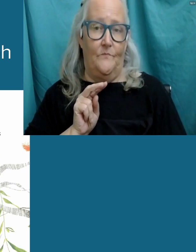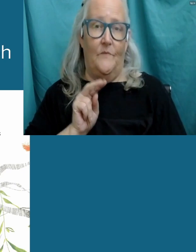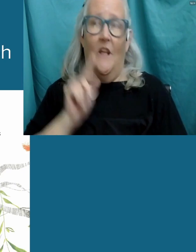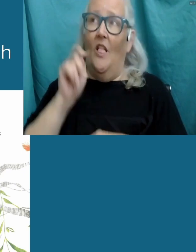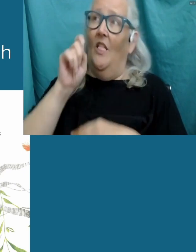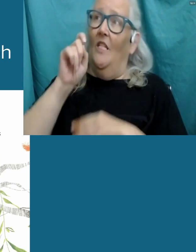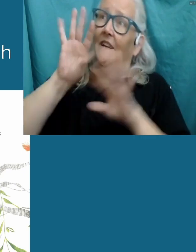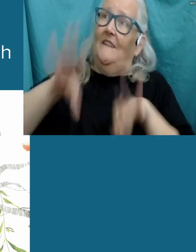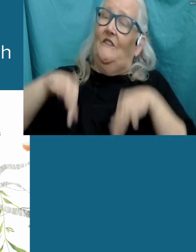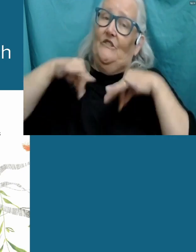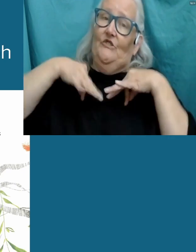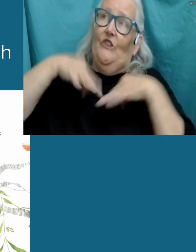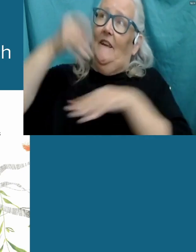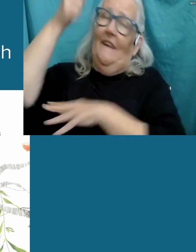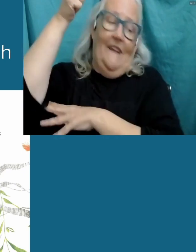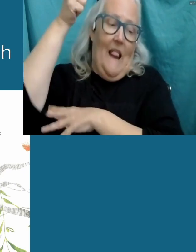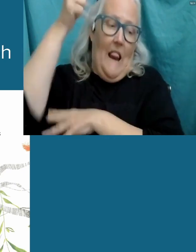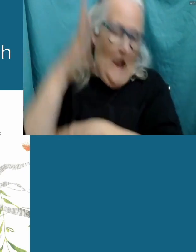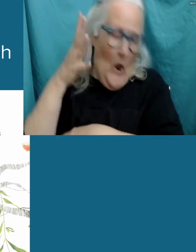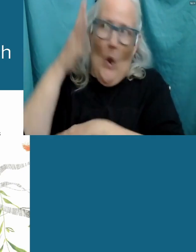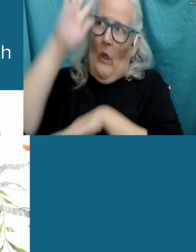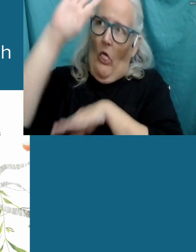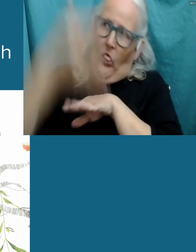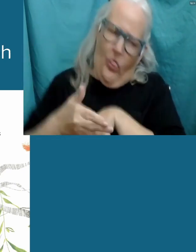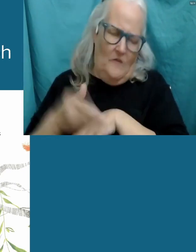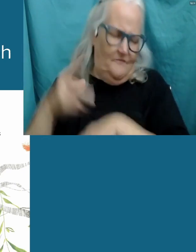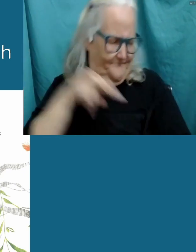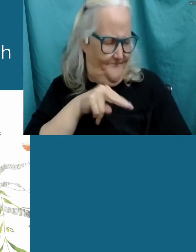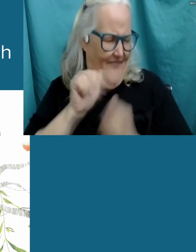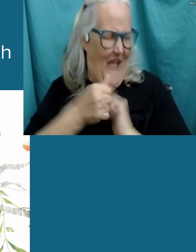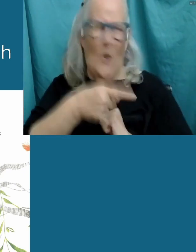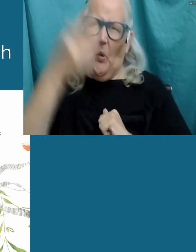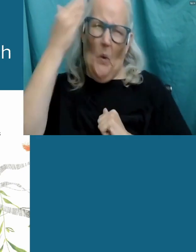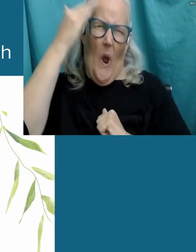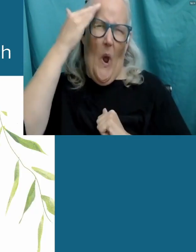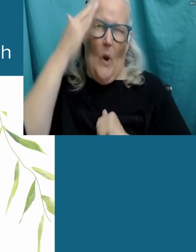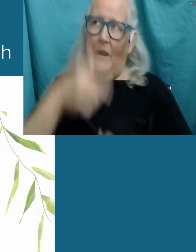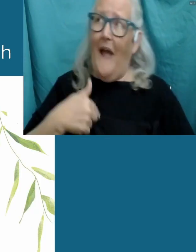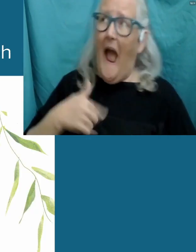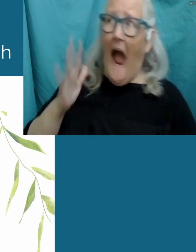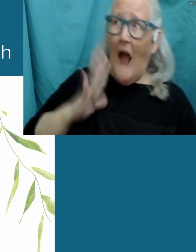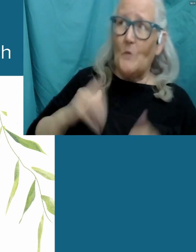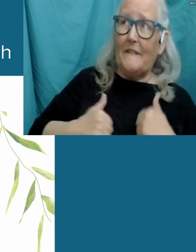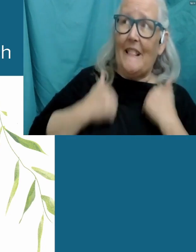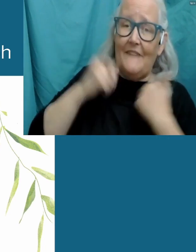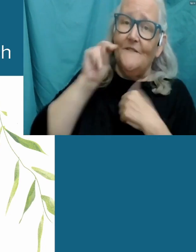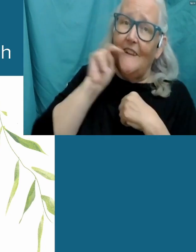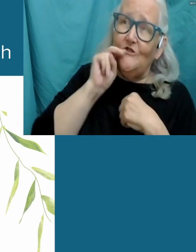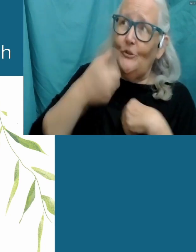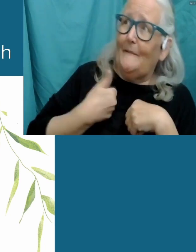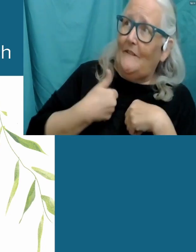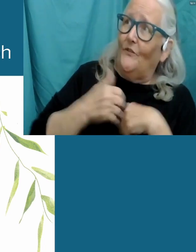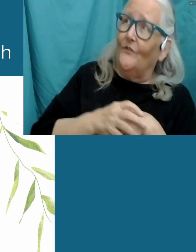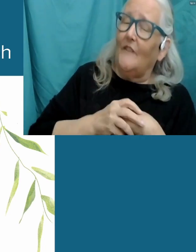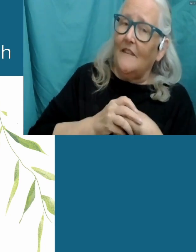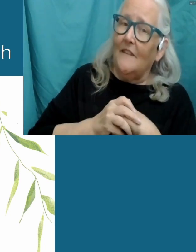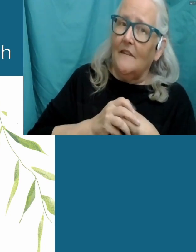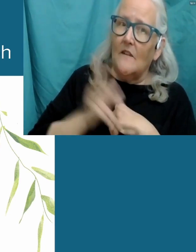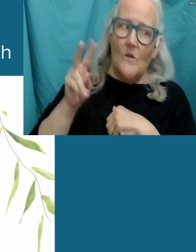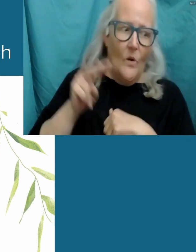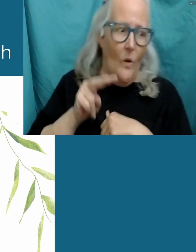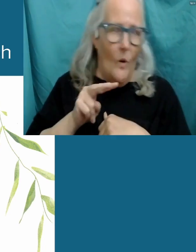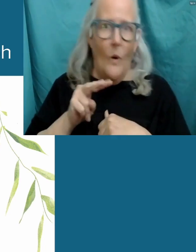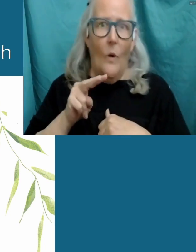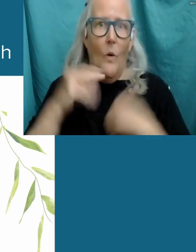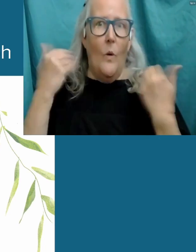twine. "How do you know?" "I used to live in Nigeria." Sam's eyes widen. Then she